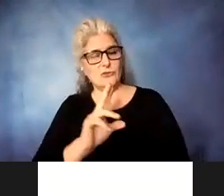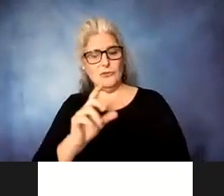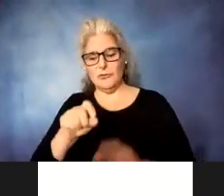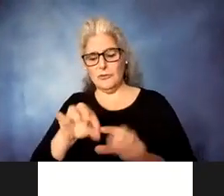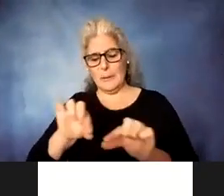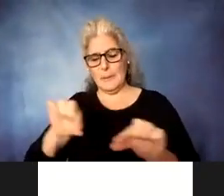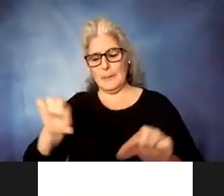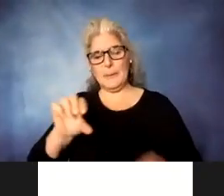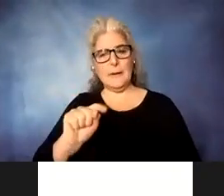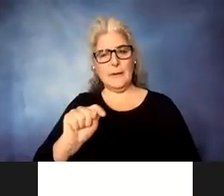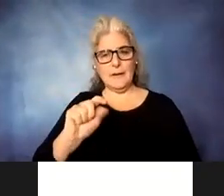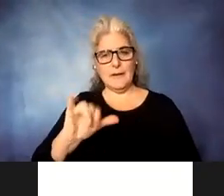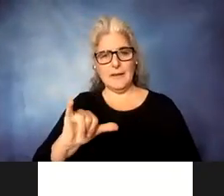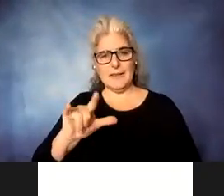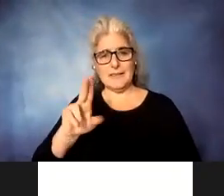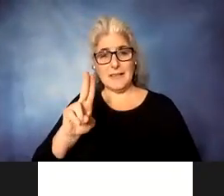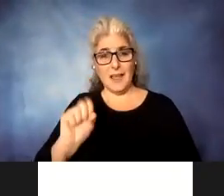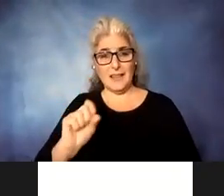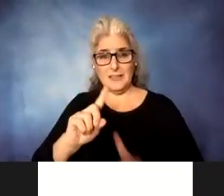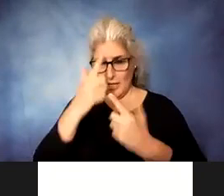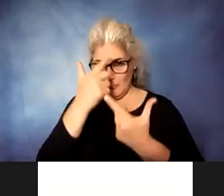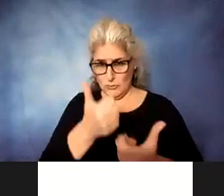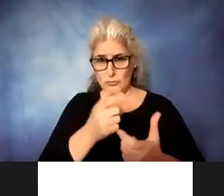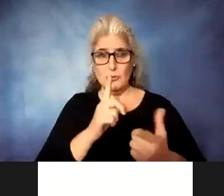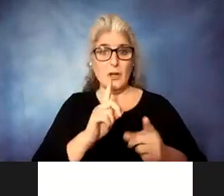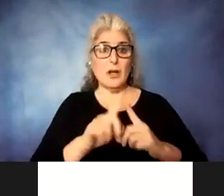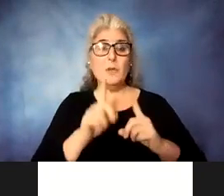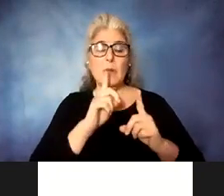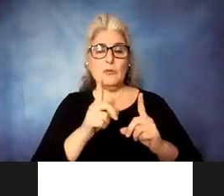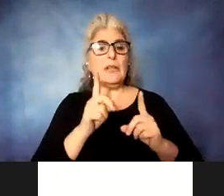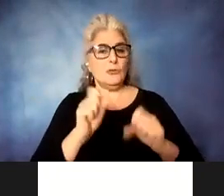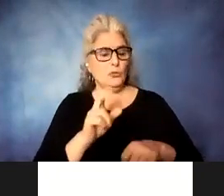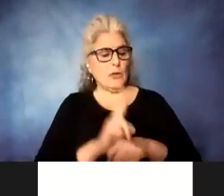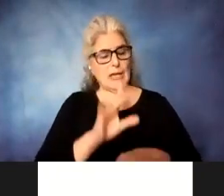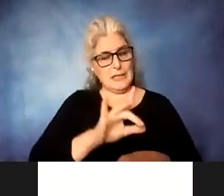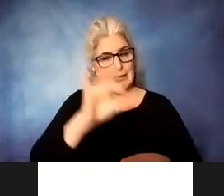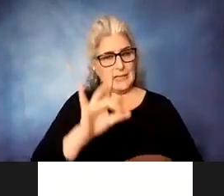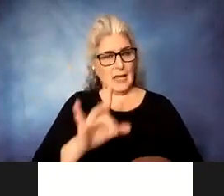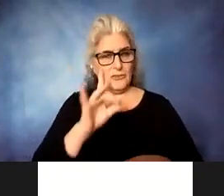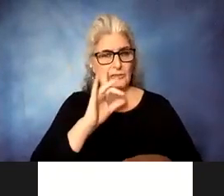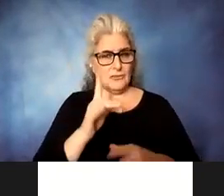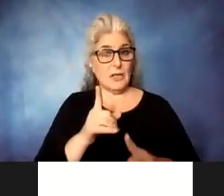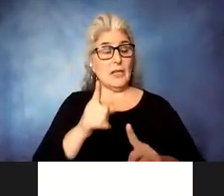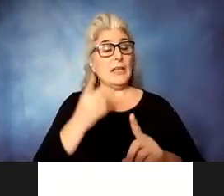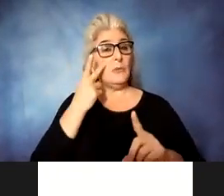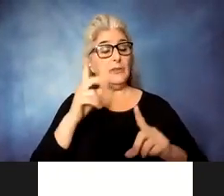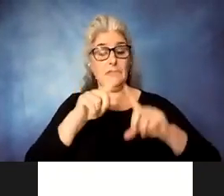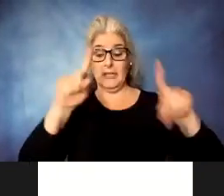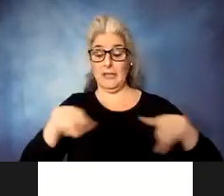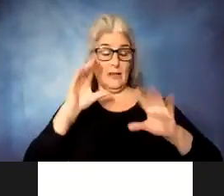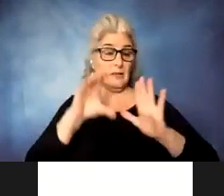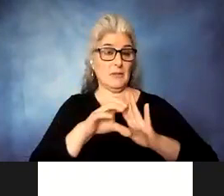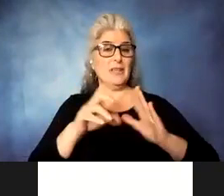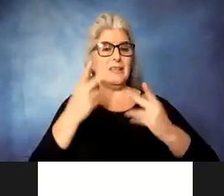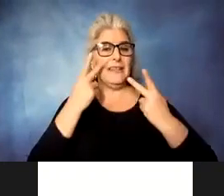to use whatever device that you would prefer, but it is responsive to touch. And the image on this slide is the welcome page of the